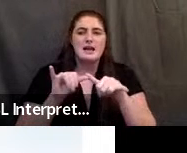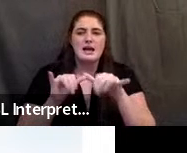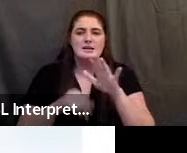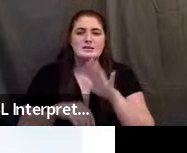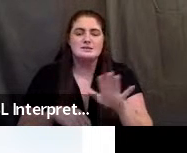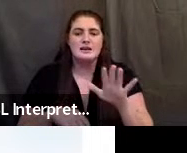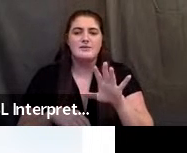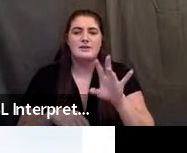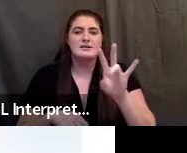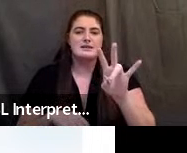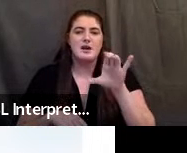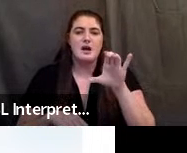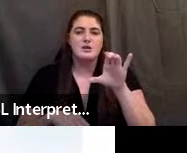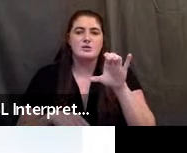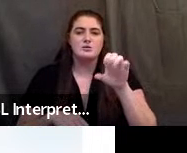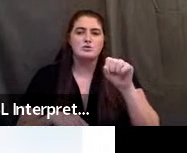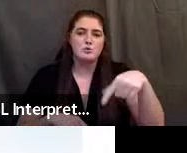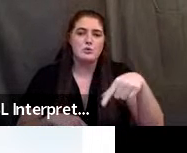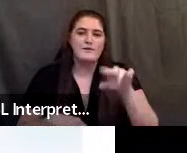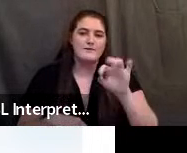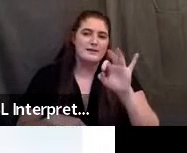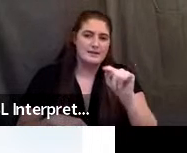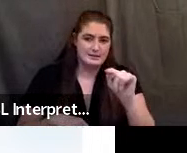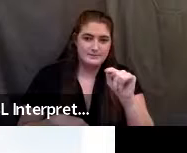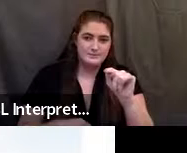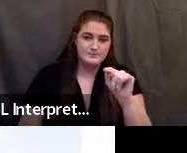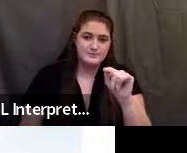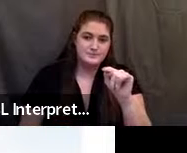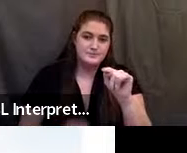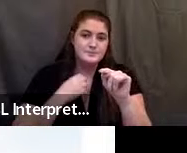of 700 square feet.